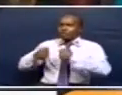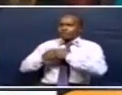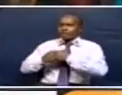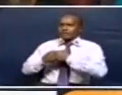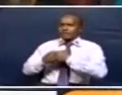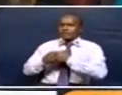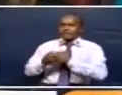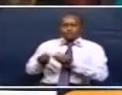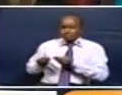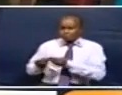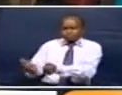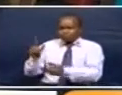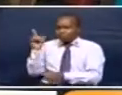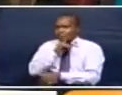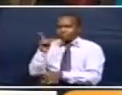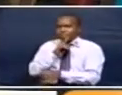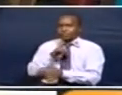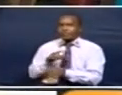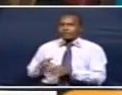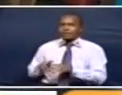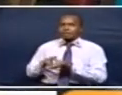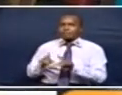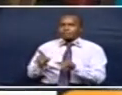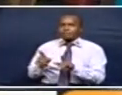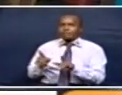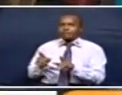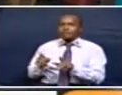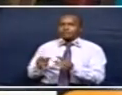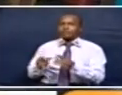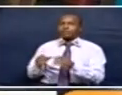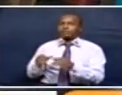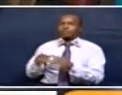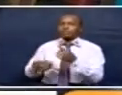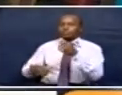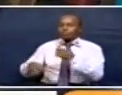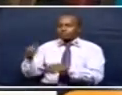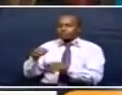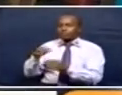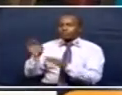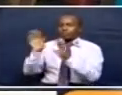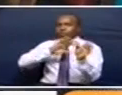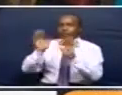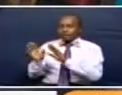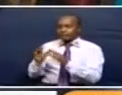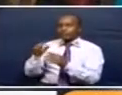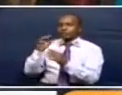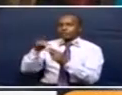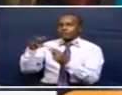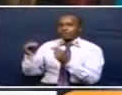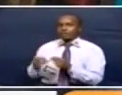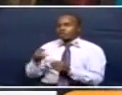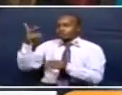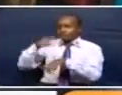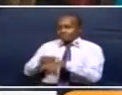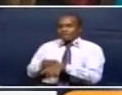her resoundingly. Yes. But she won the Wiper nomination twice because they had to go back. And they were nullified